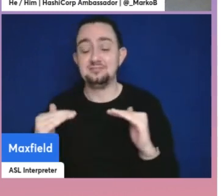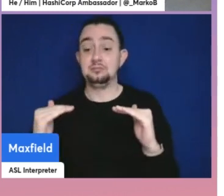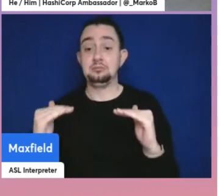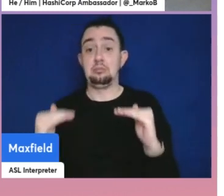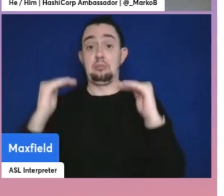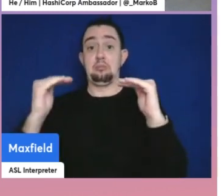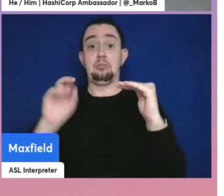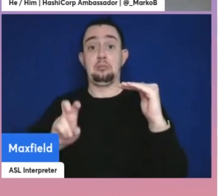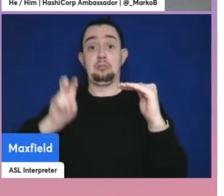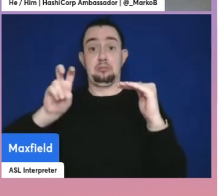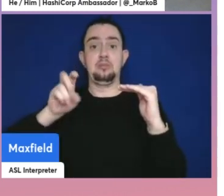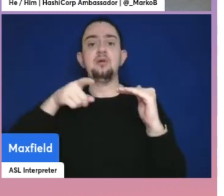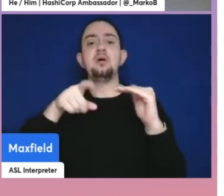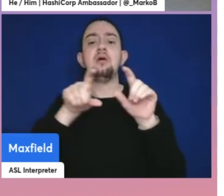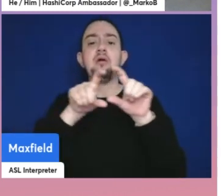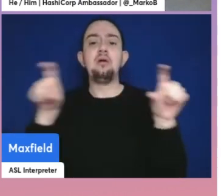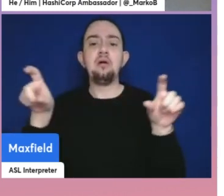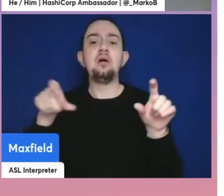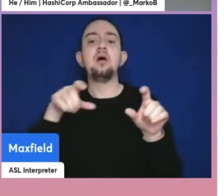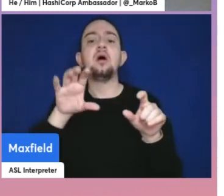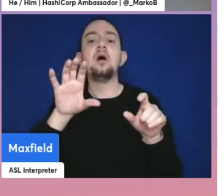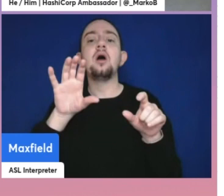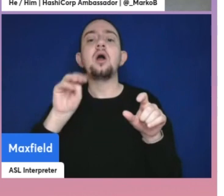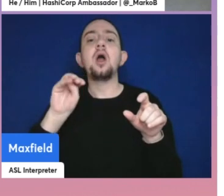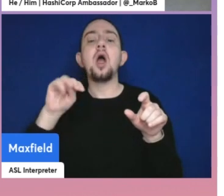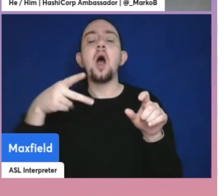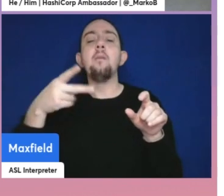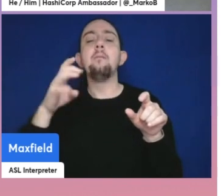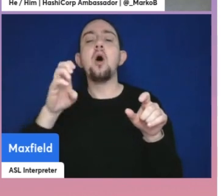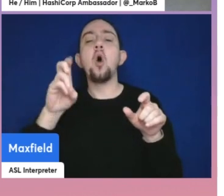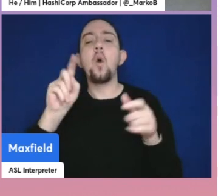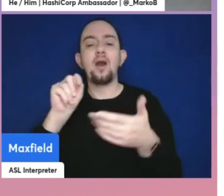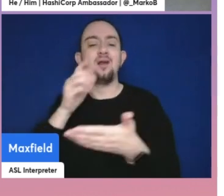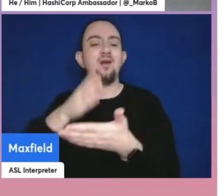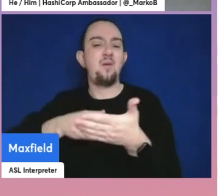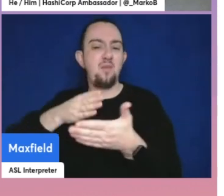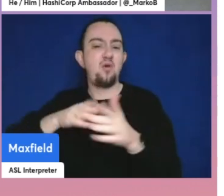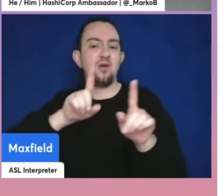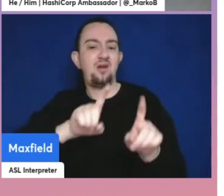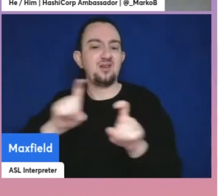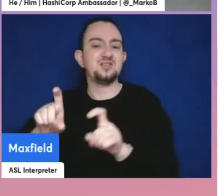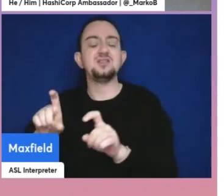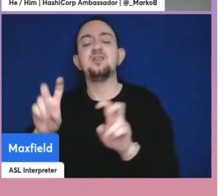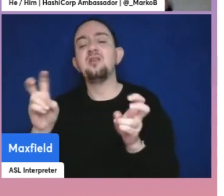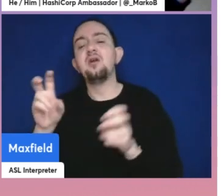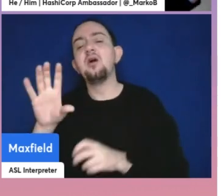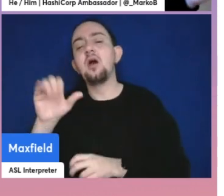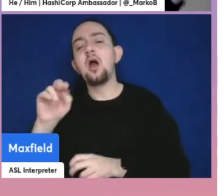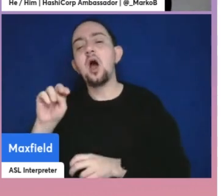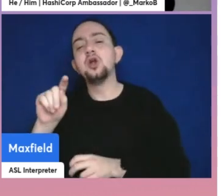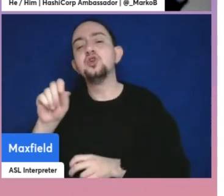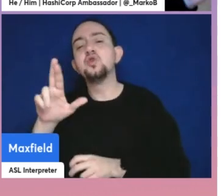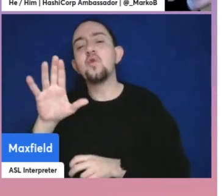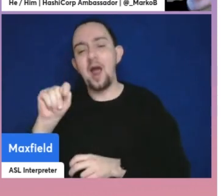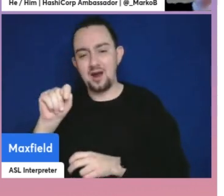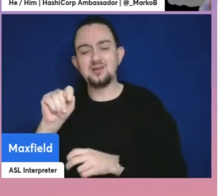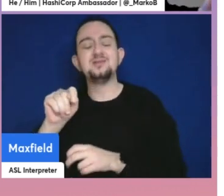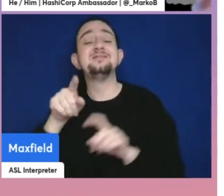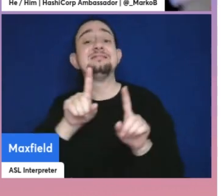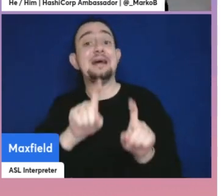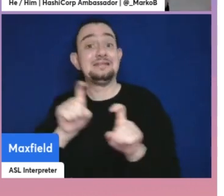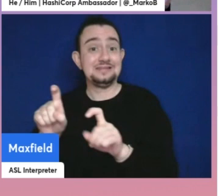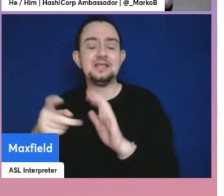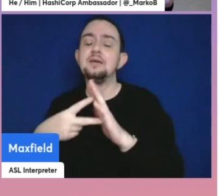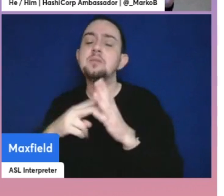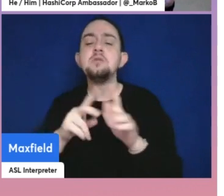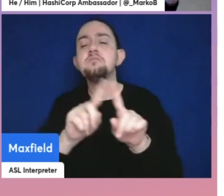you end up with the component testing or contract testing, which it can sometimes be called, where you will test different kind of